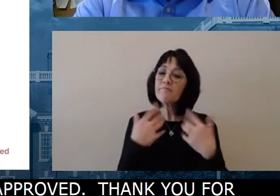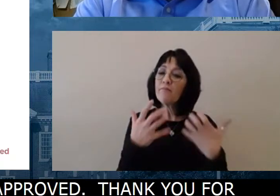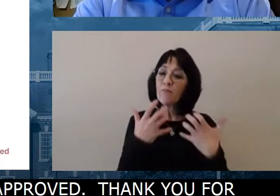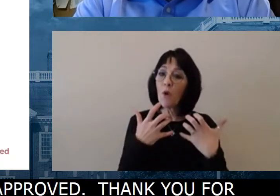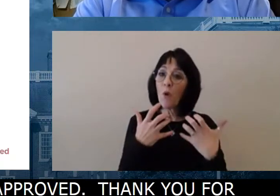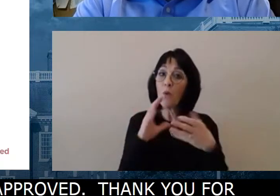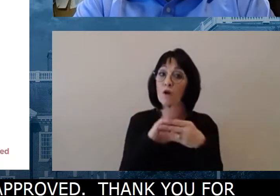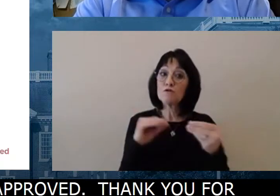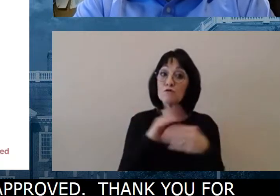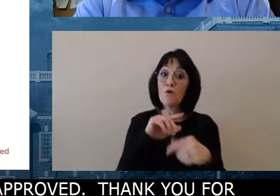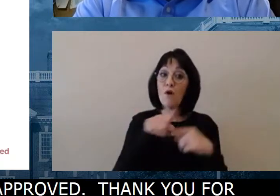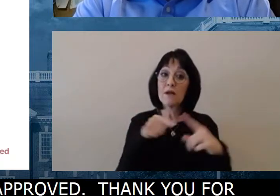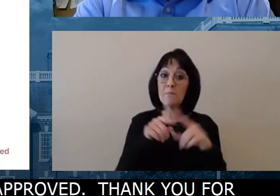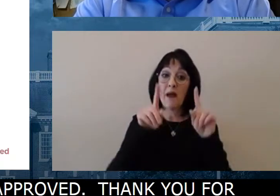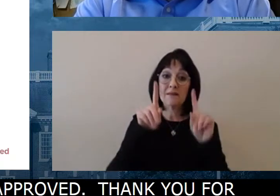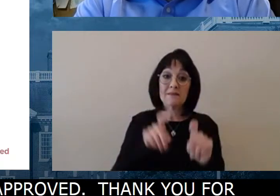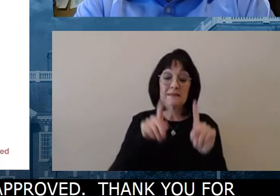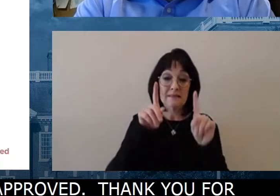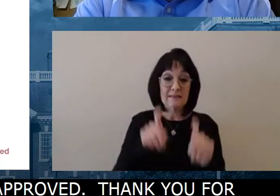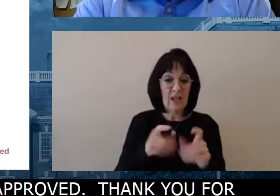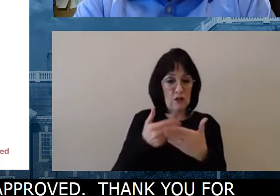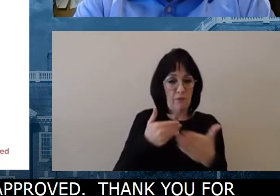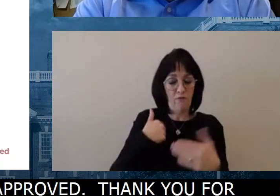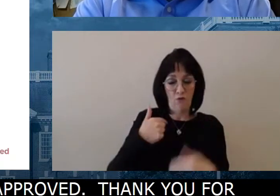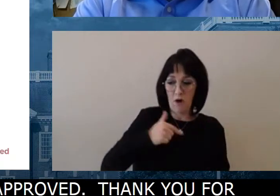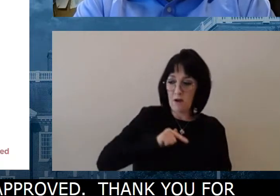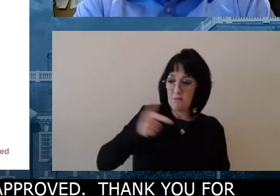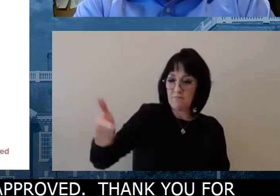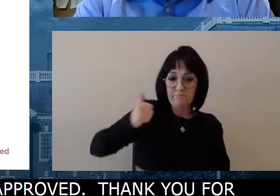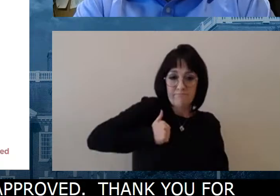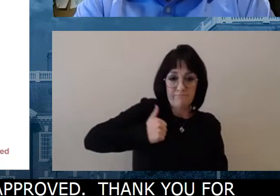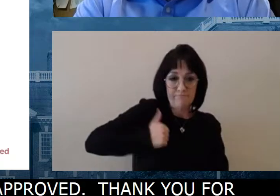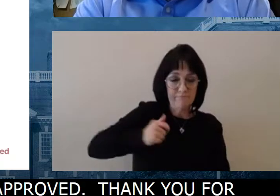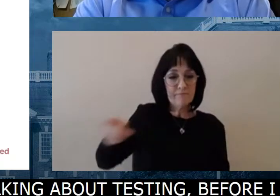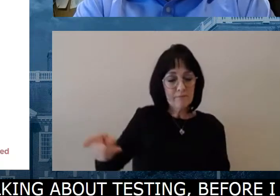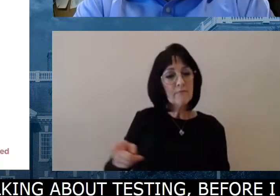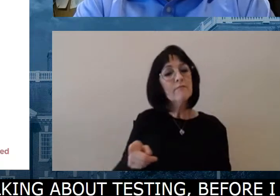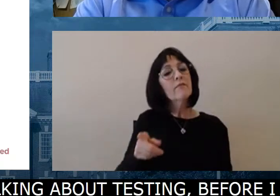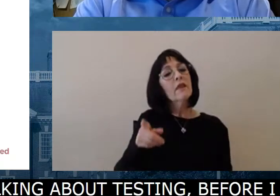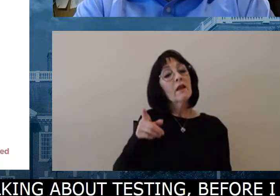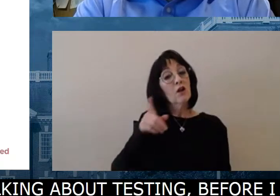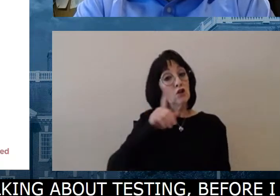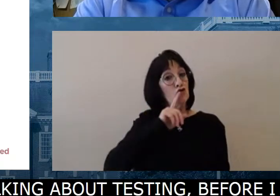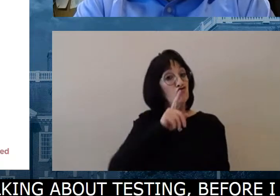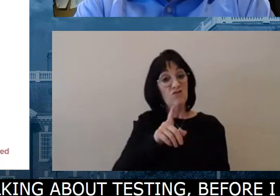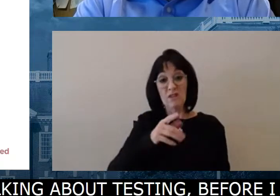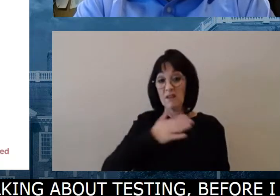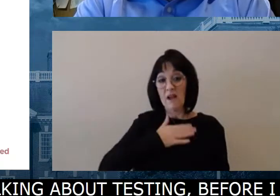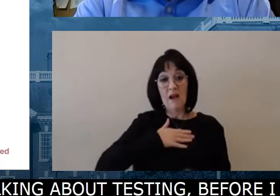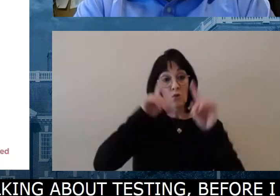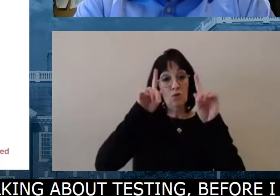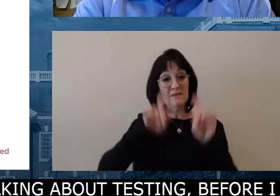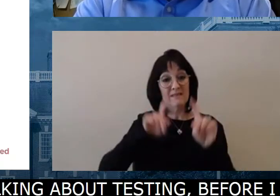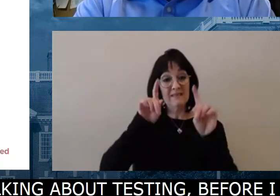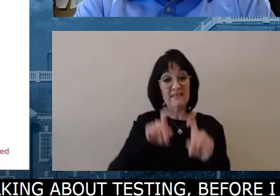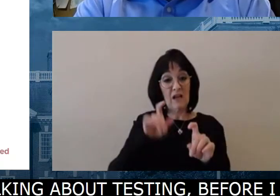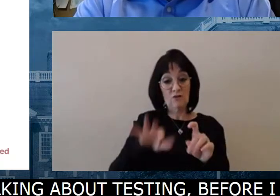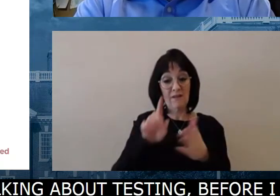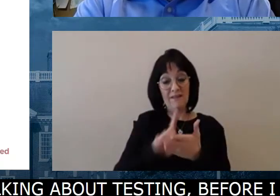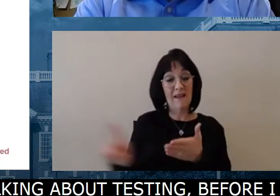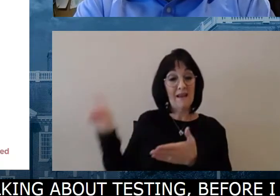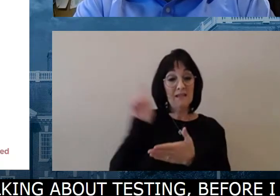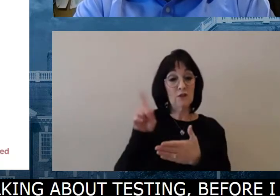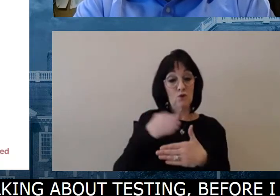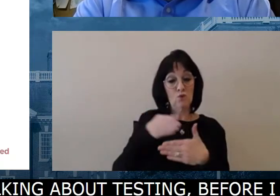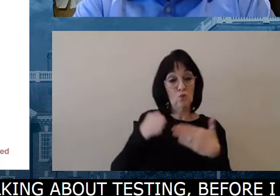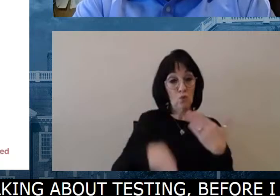been doing a lot of the heavy lift with a lot of things, as you'll see, but most definitely testing since the weekend before Memorial Day.